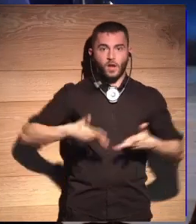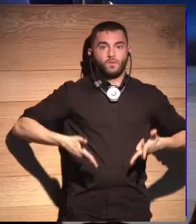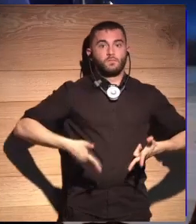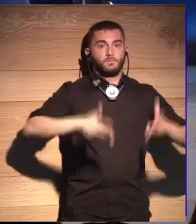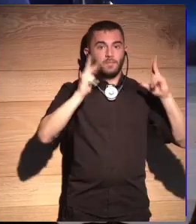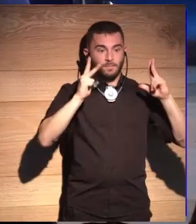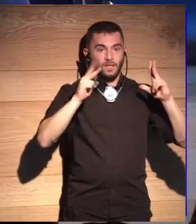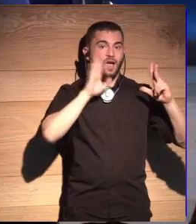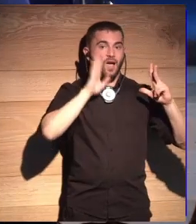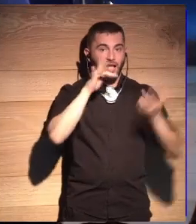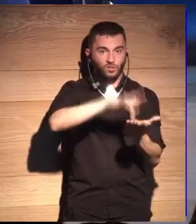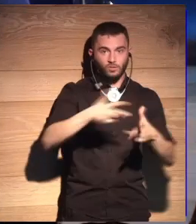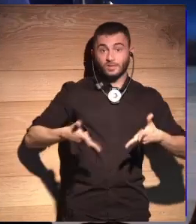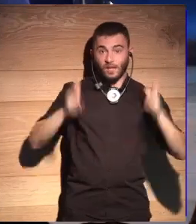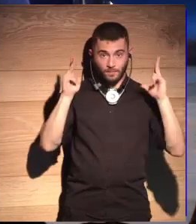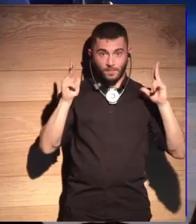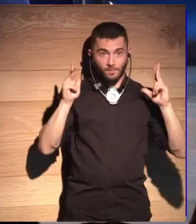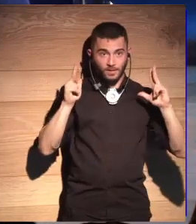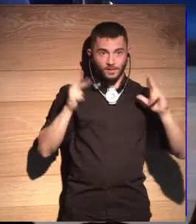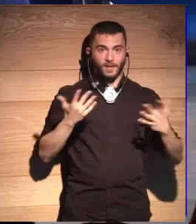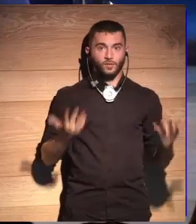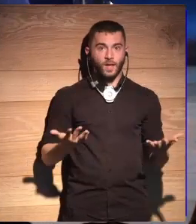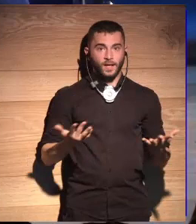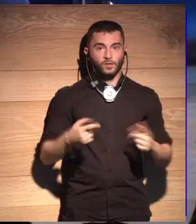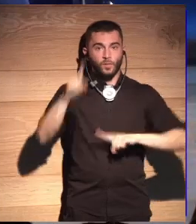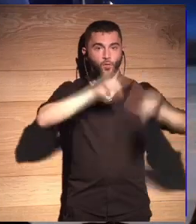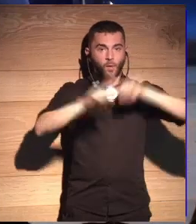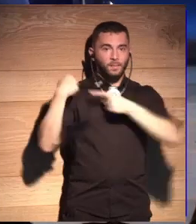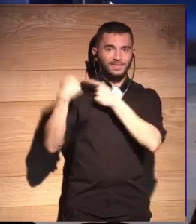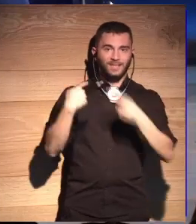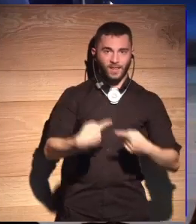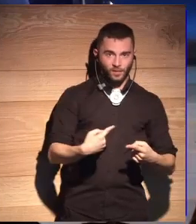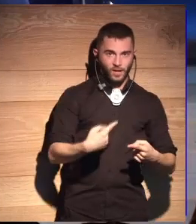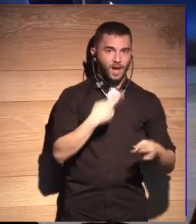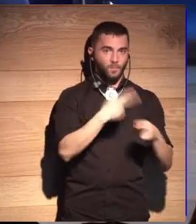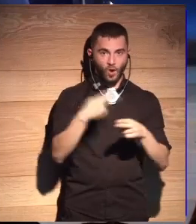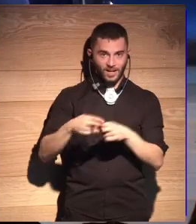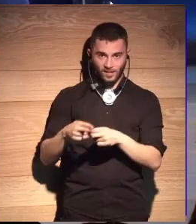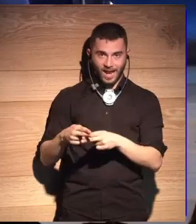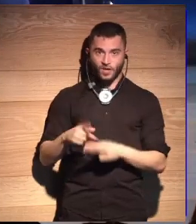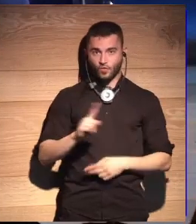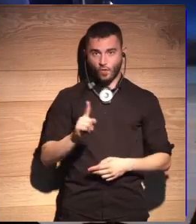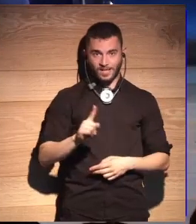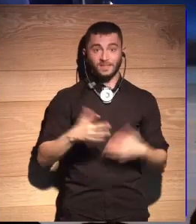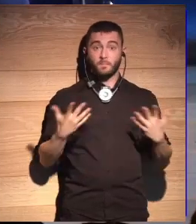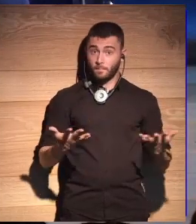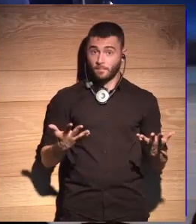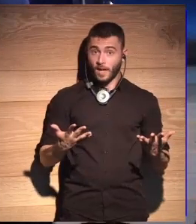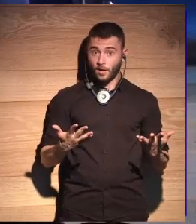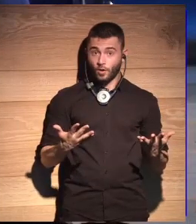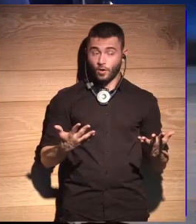ways not a traditional political problem, but it wasn't simply the fact that it's now possible to produce kind of deep fakes or something